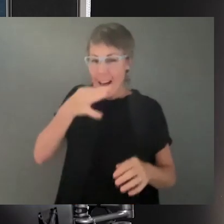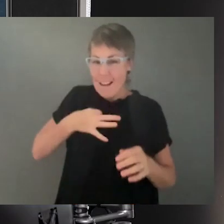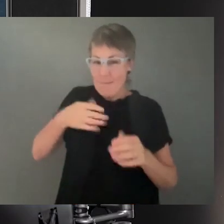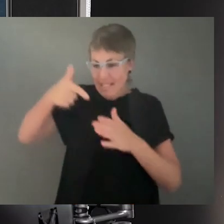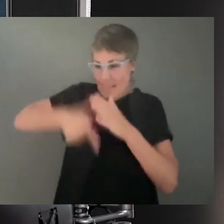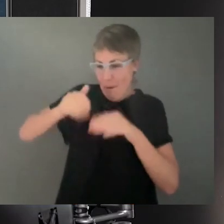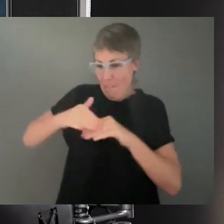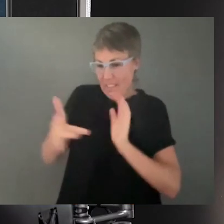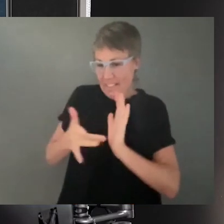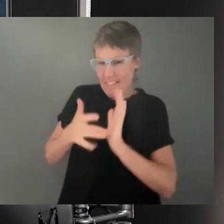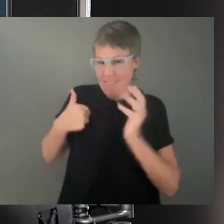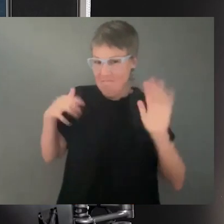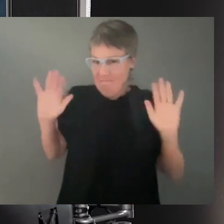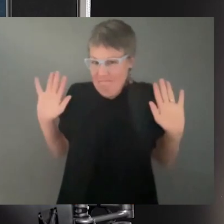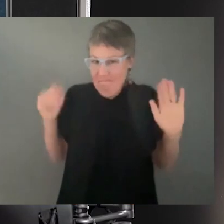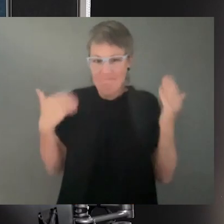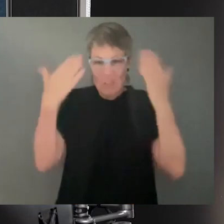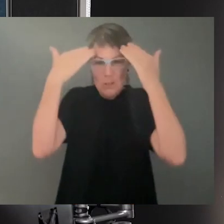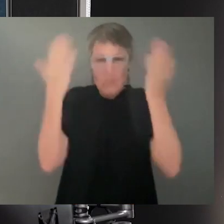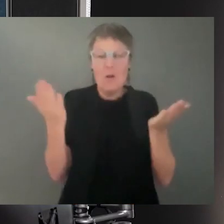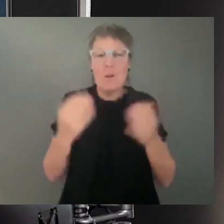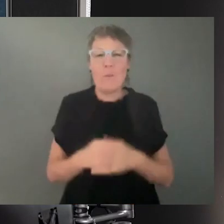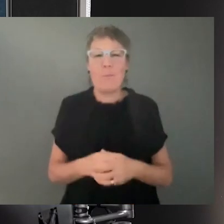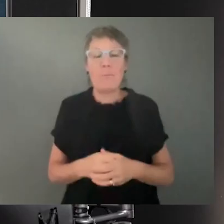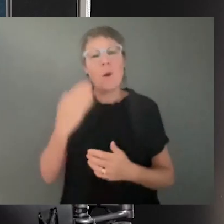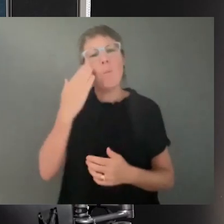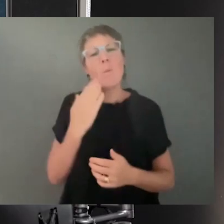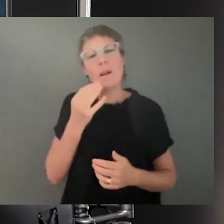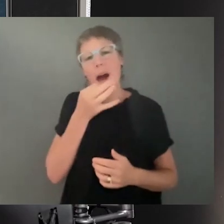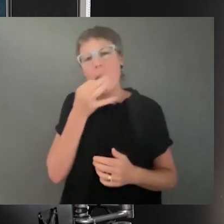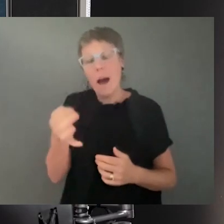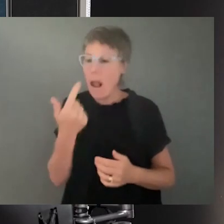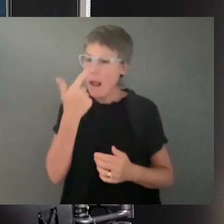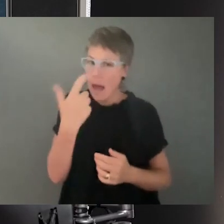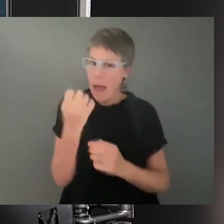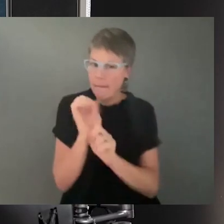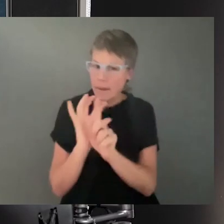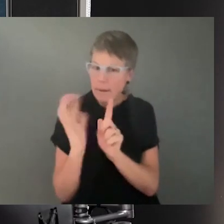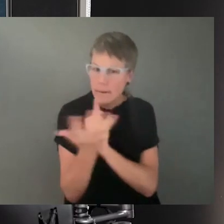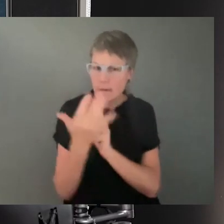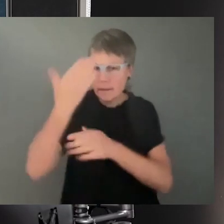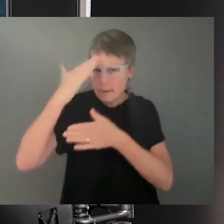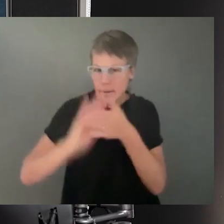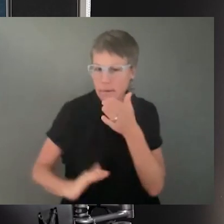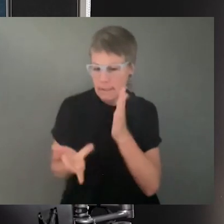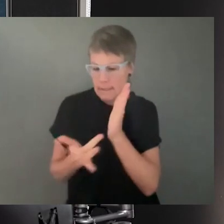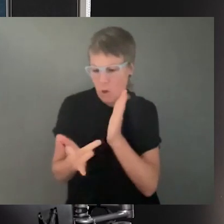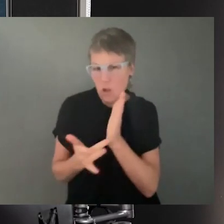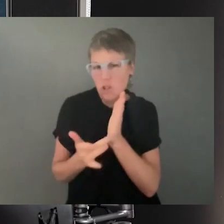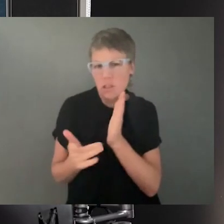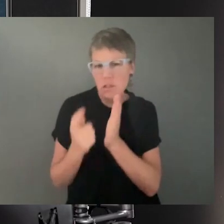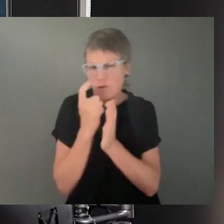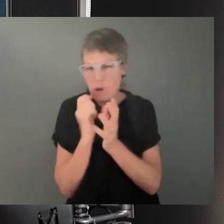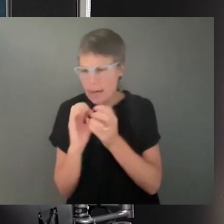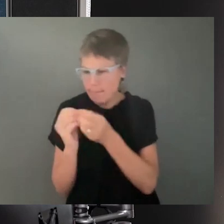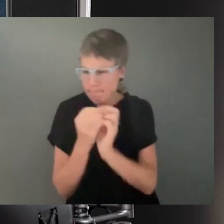That's a technical question, and that's for the tech experts. But there was tech experts that had that can-do